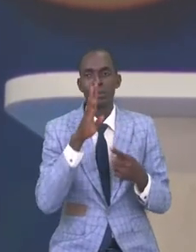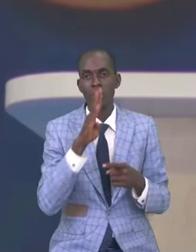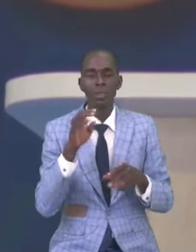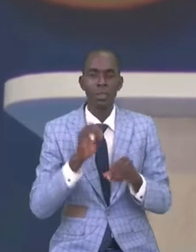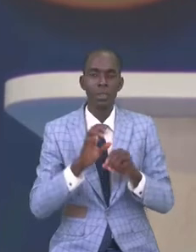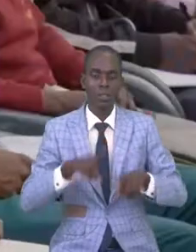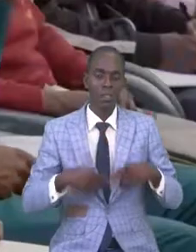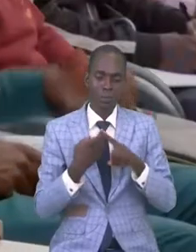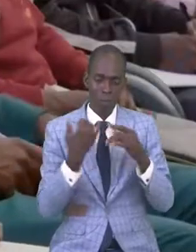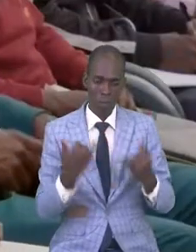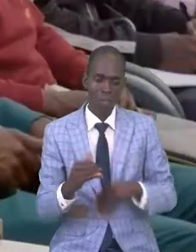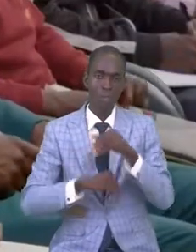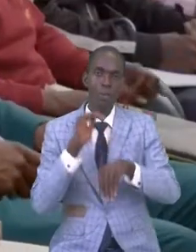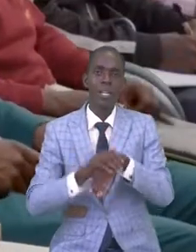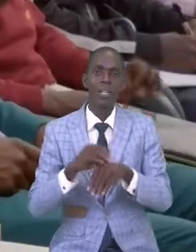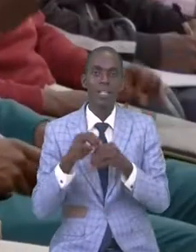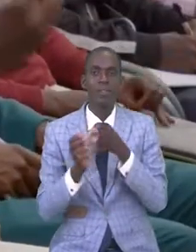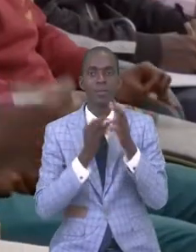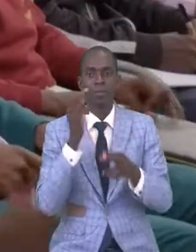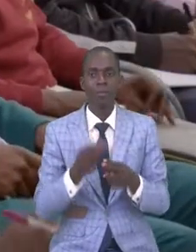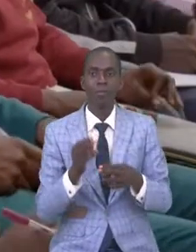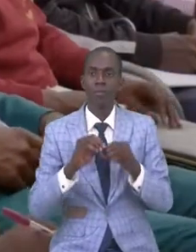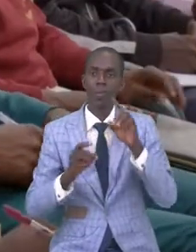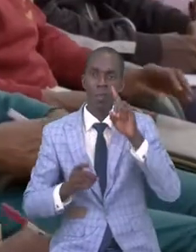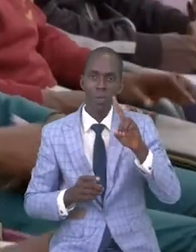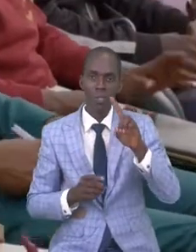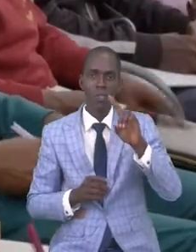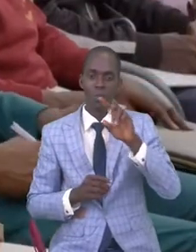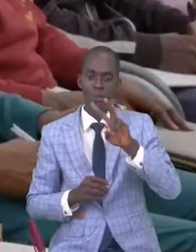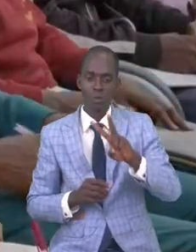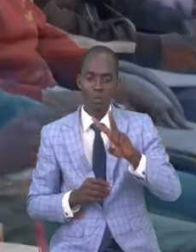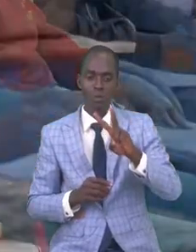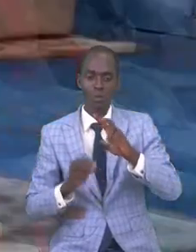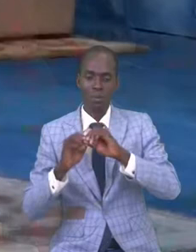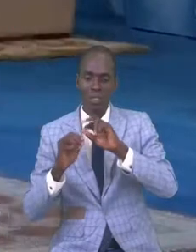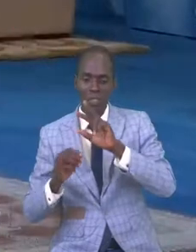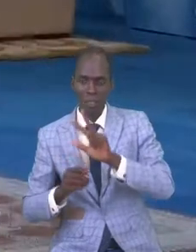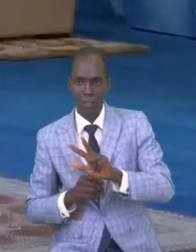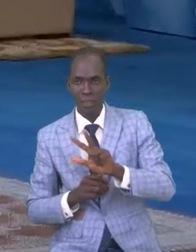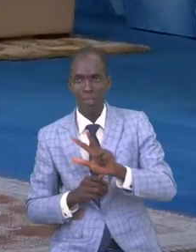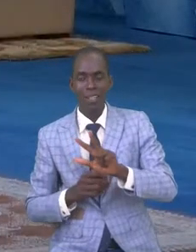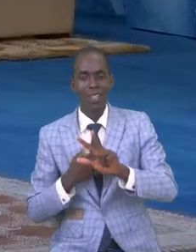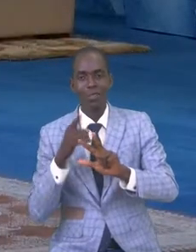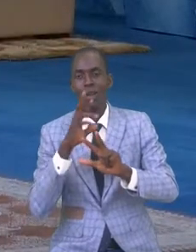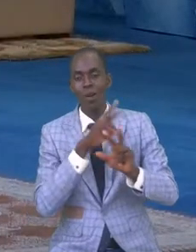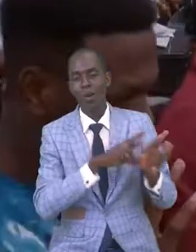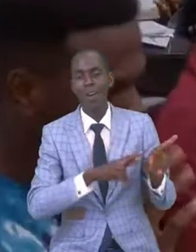from this day. One, two, three, and you are there.